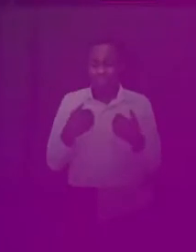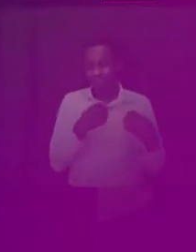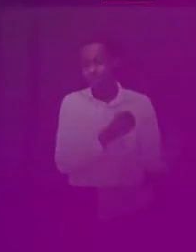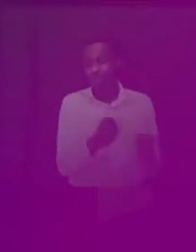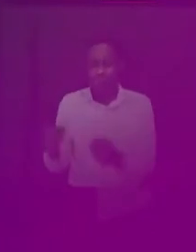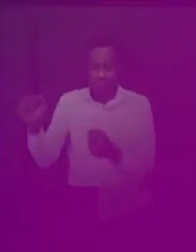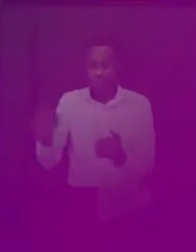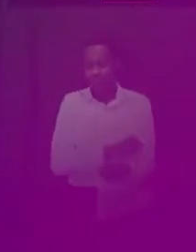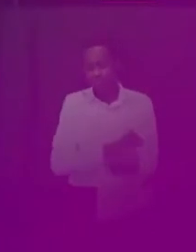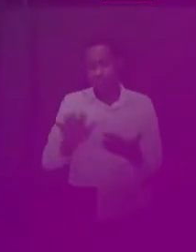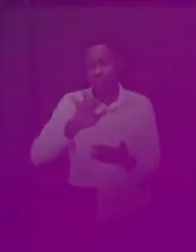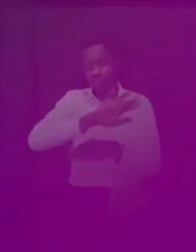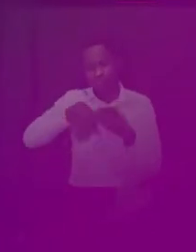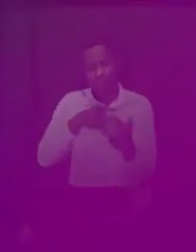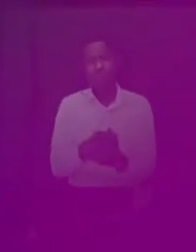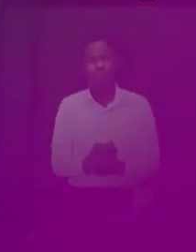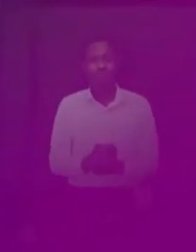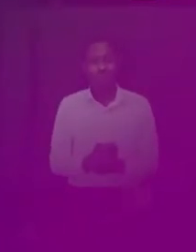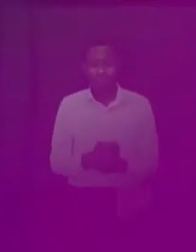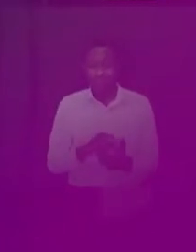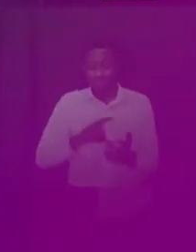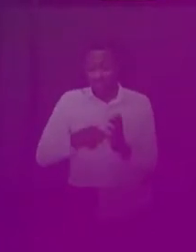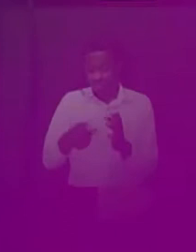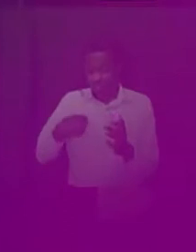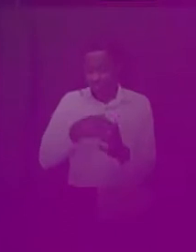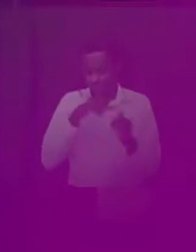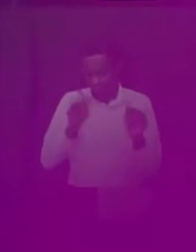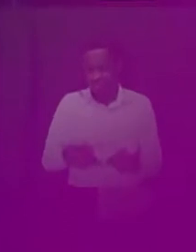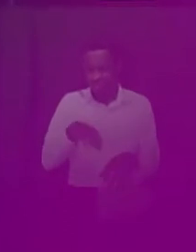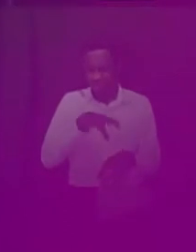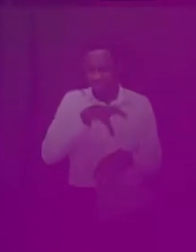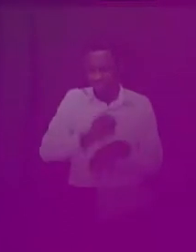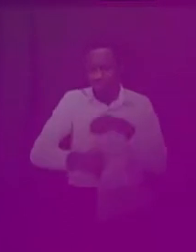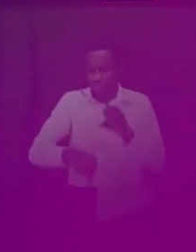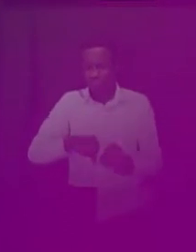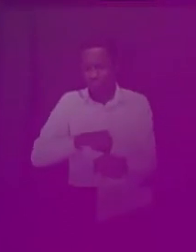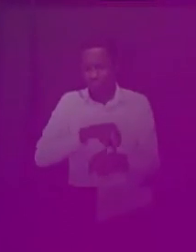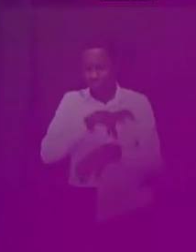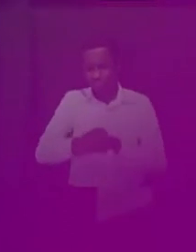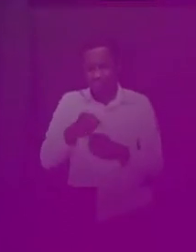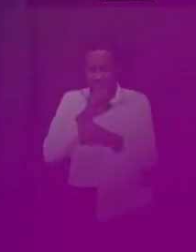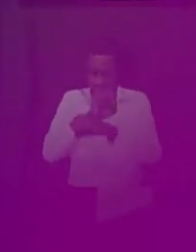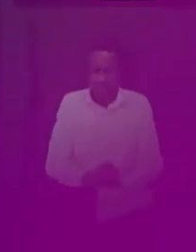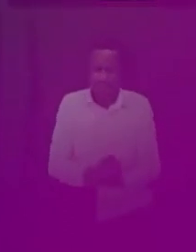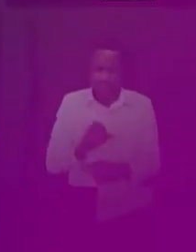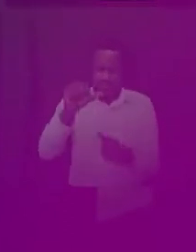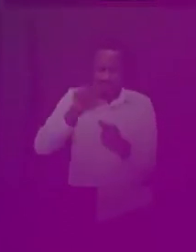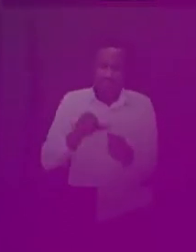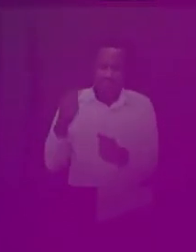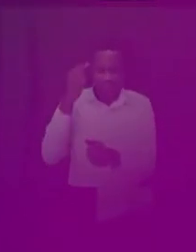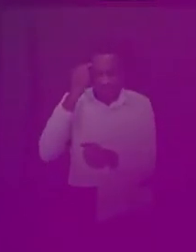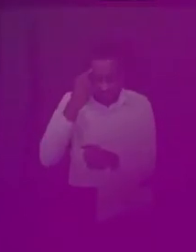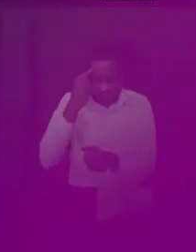to take captive every thought to make it obedient to Christ. This is